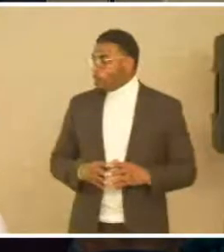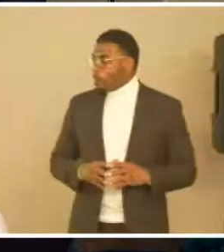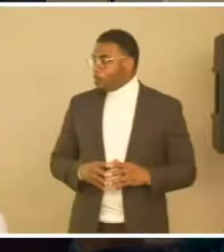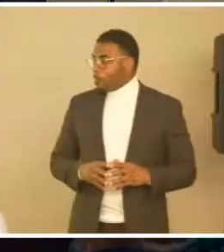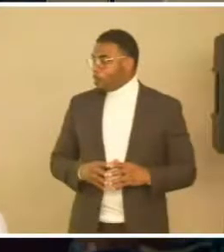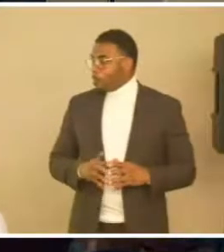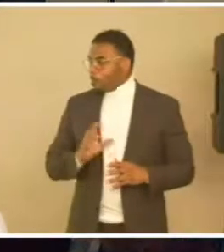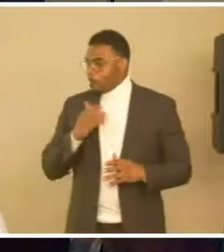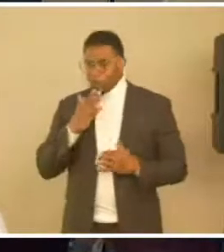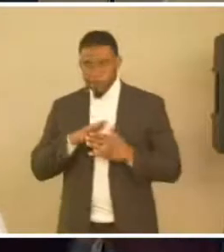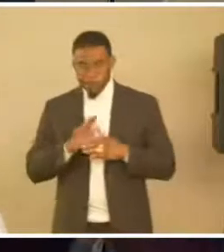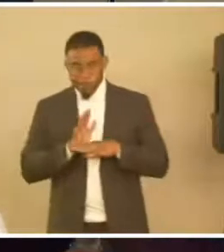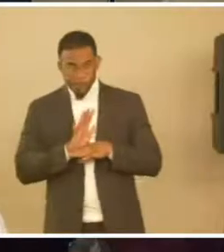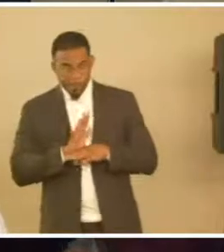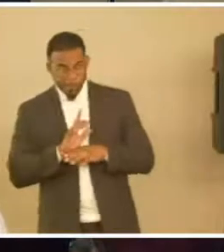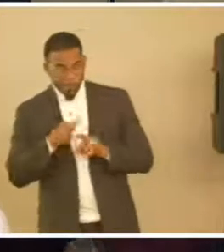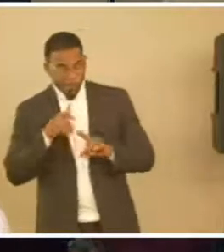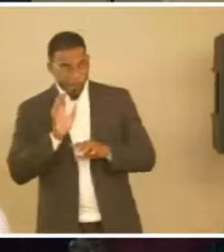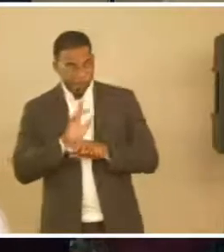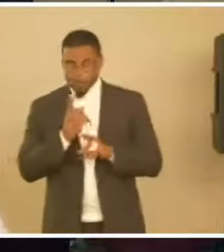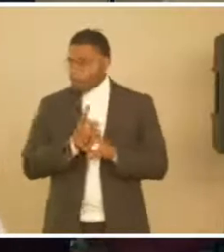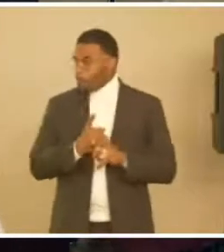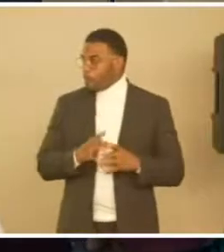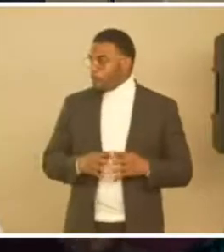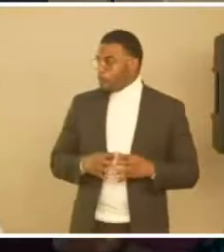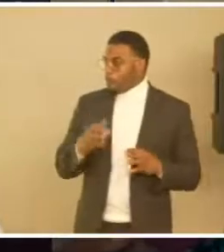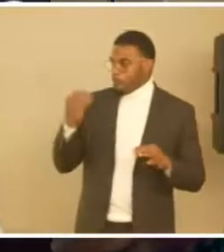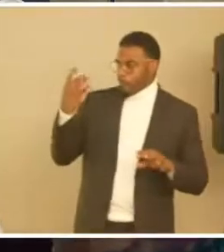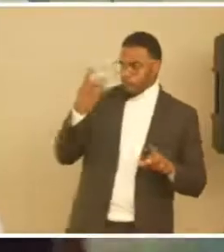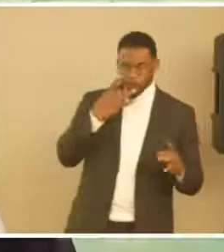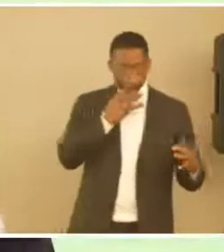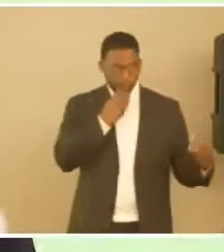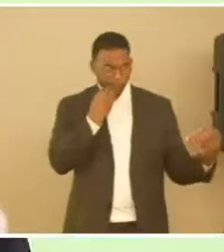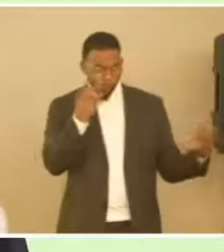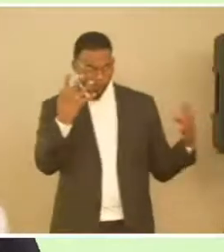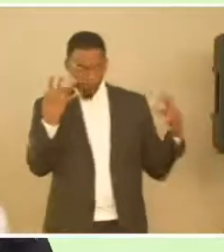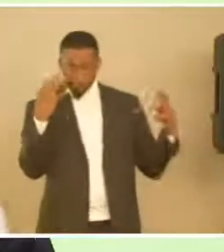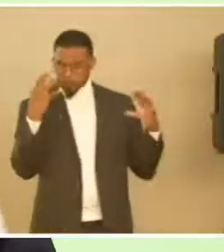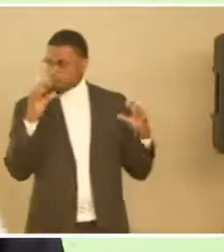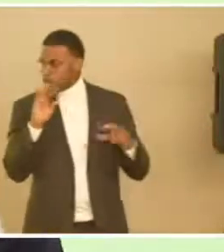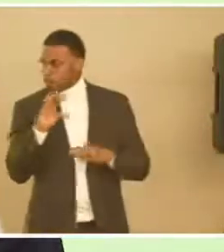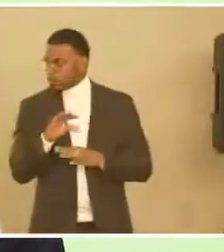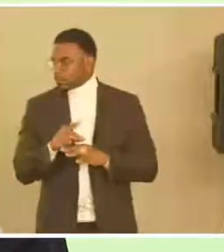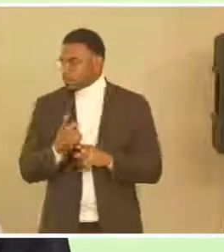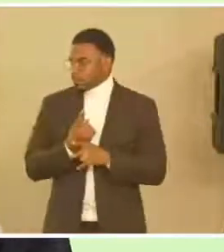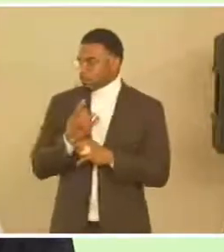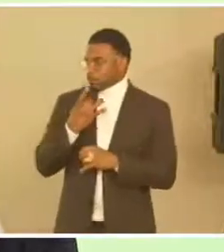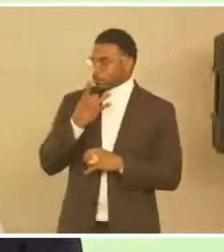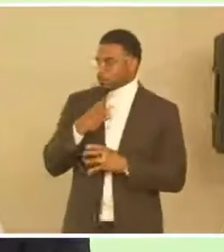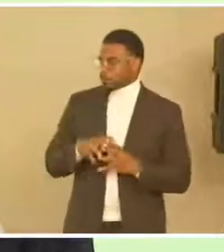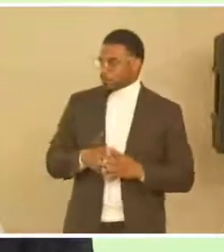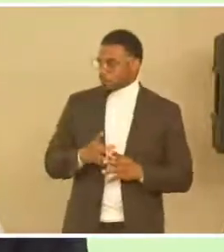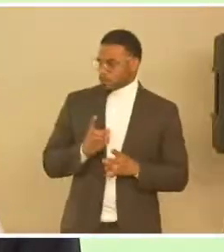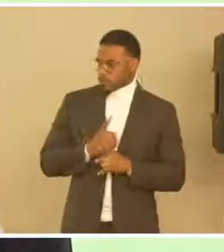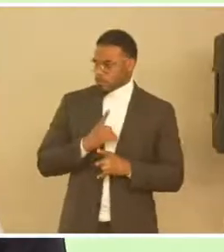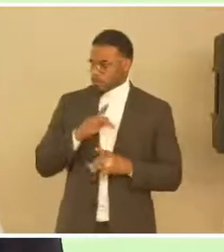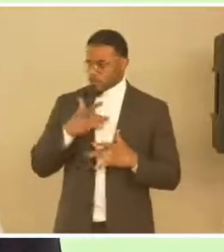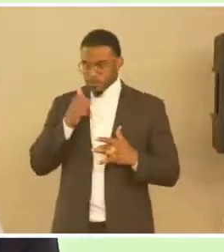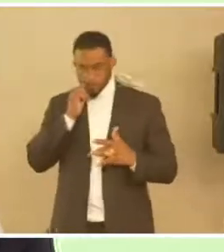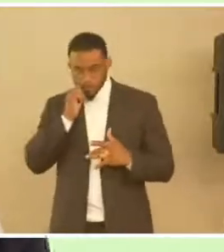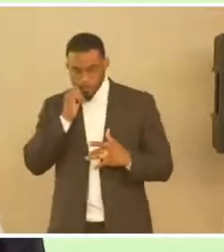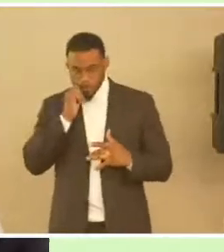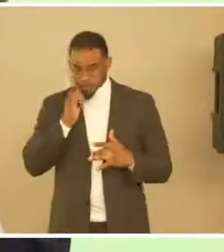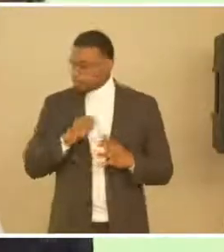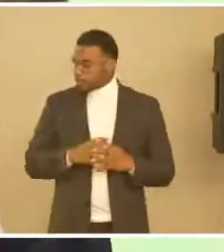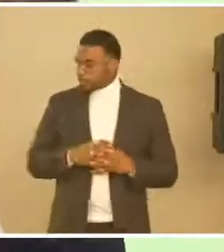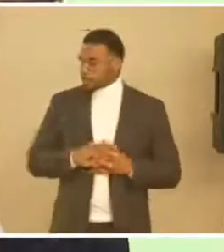This is really about cinema, isn't it? So is the light okay? Proper lighting. Proper lighting for black skin?